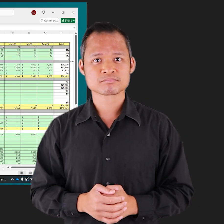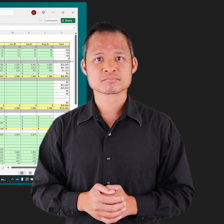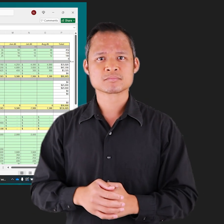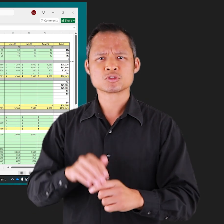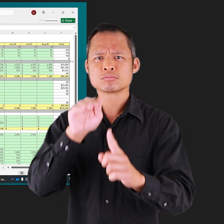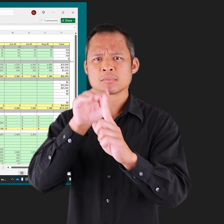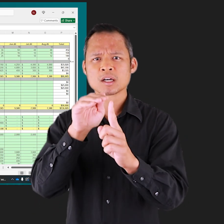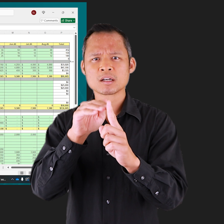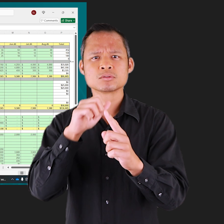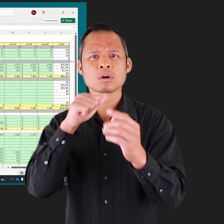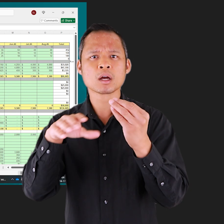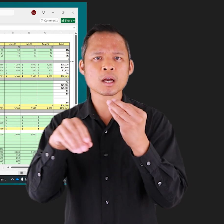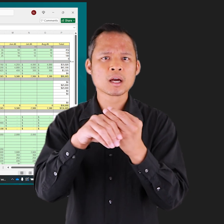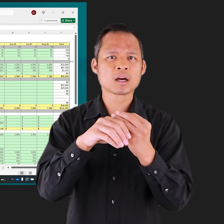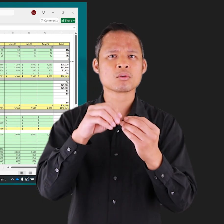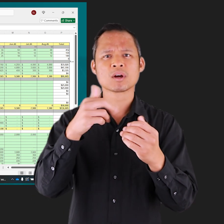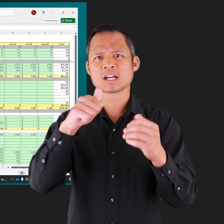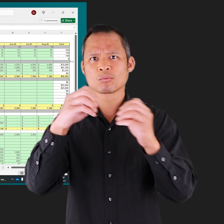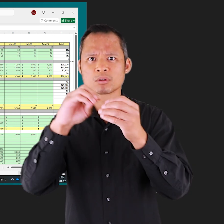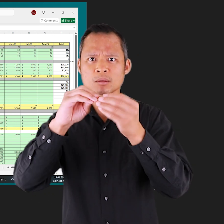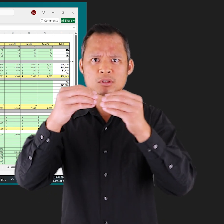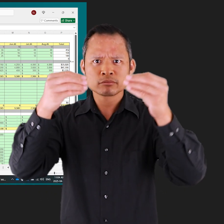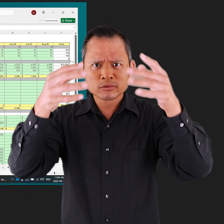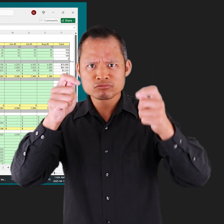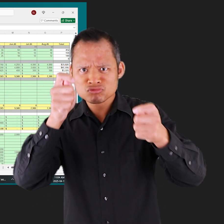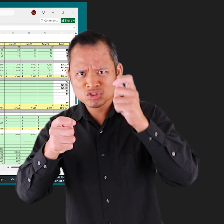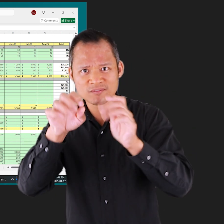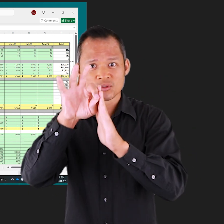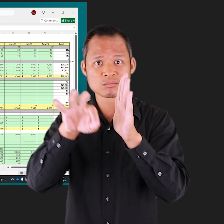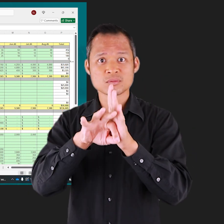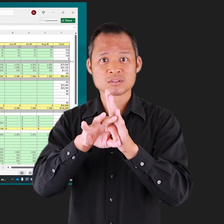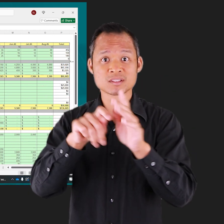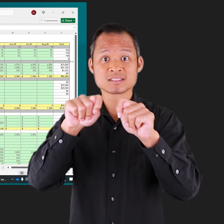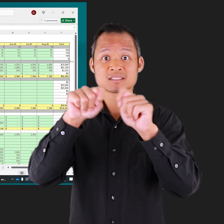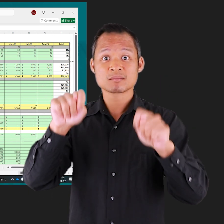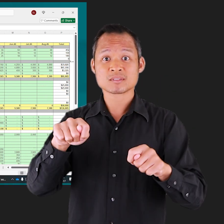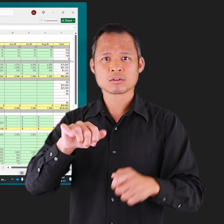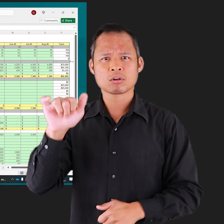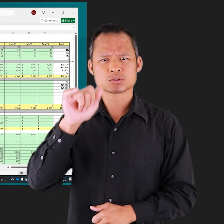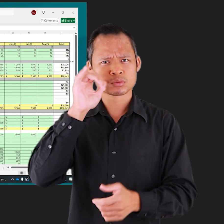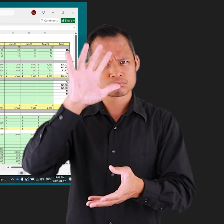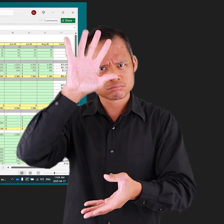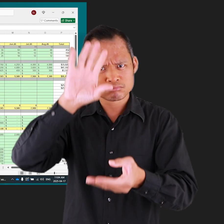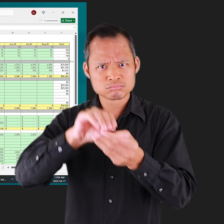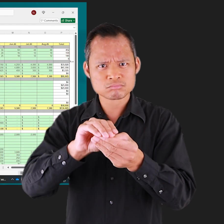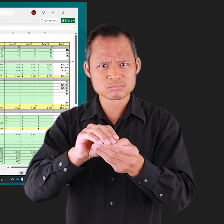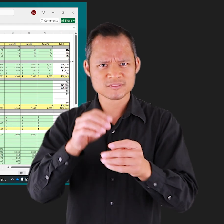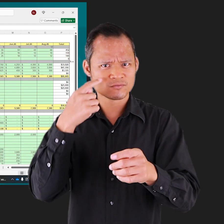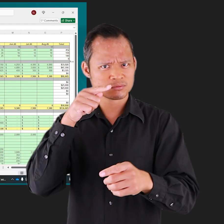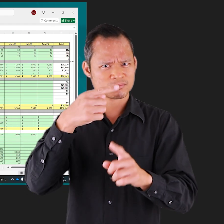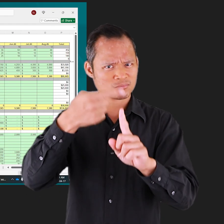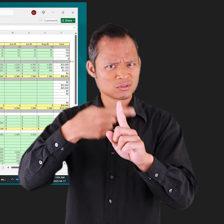reminder, please do not add any more cells or change the formula. The template will also add the total money for the